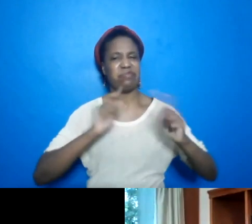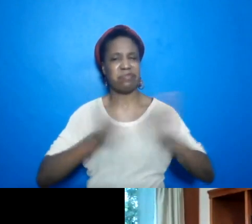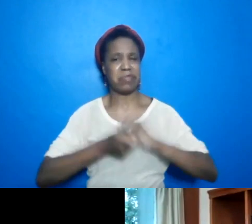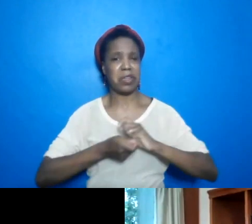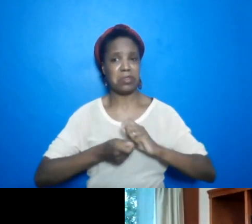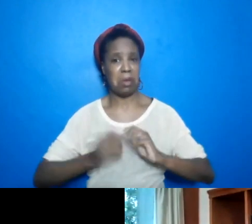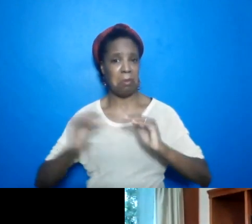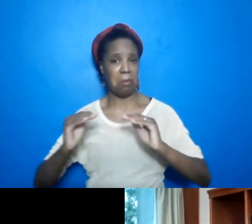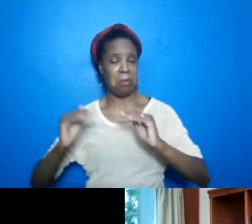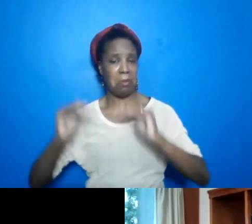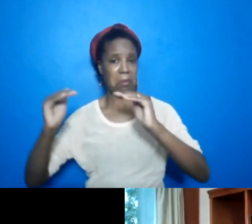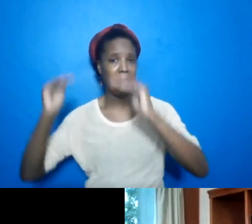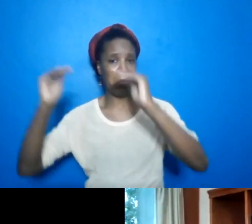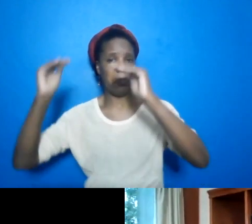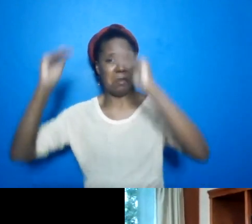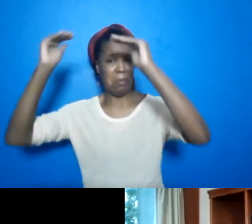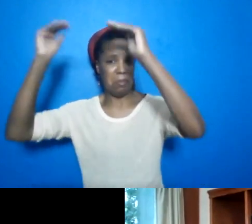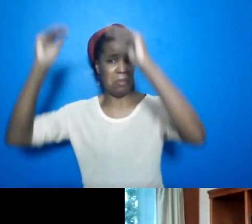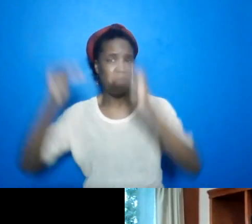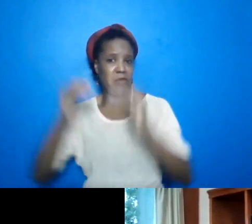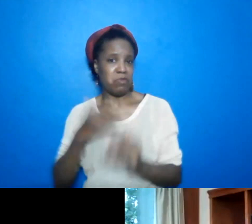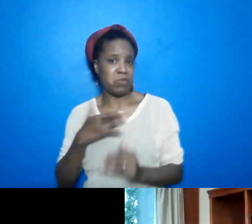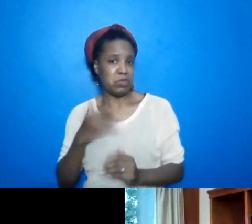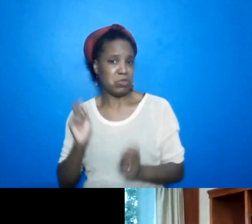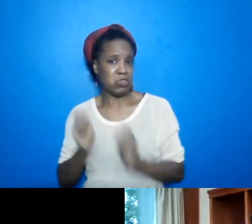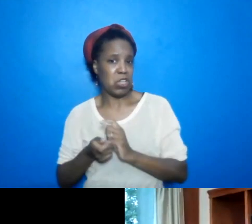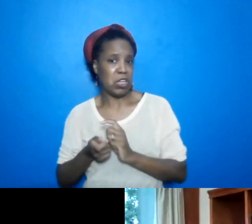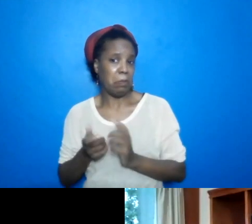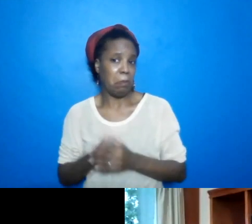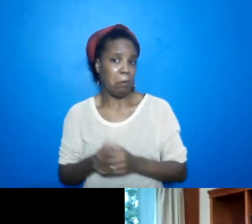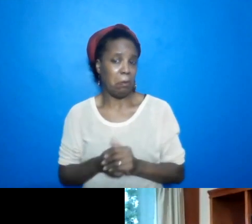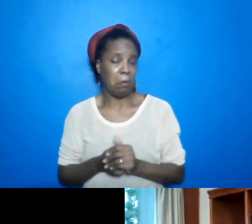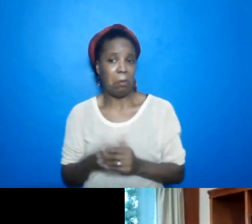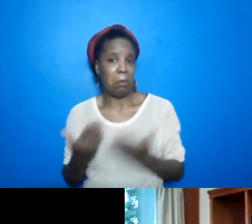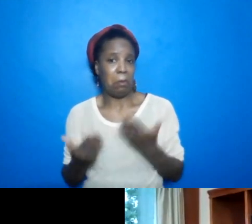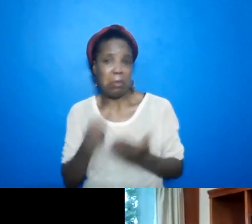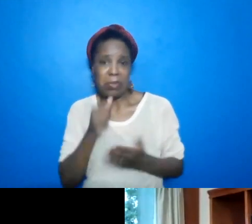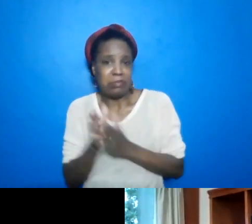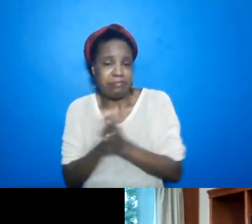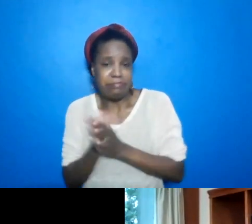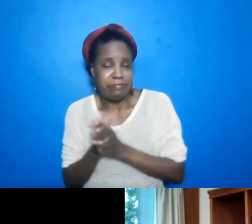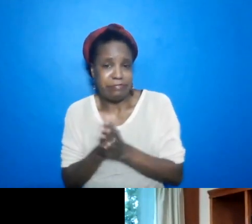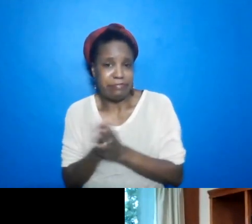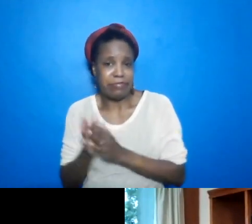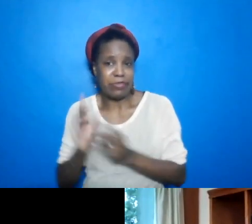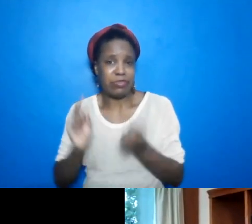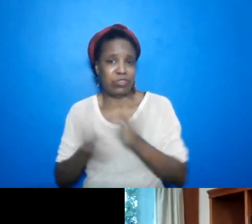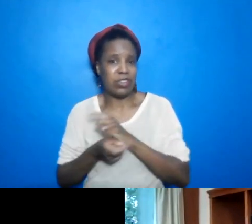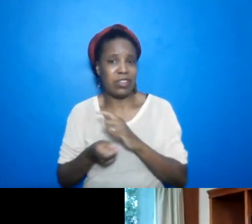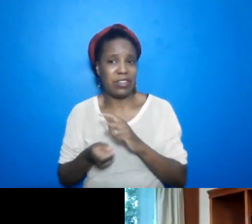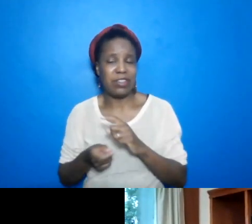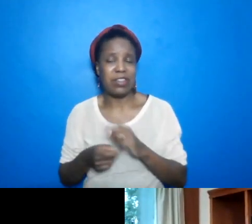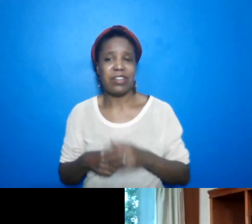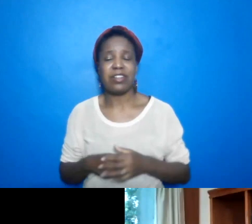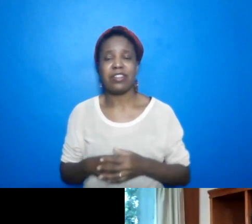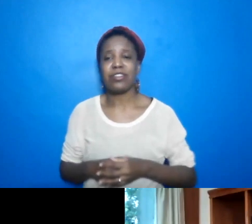see themselves having less power and less capacity to disrupt it. And so it's one of those slow